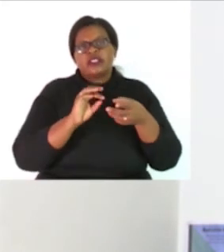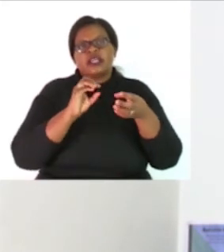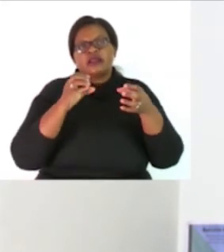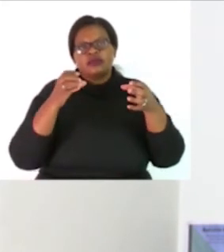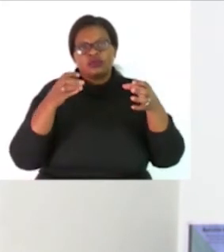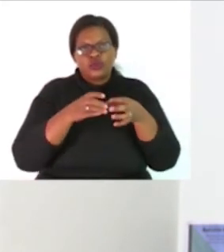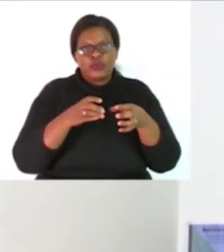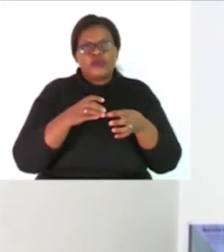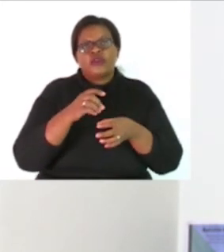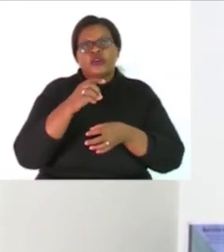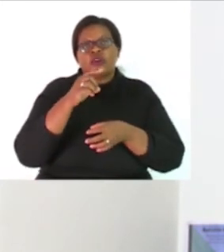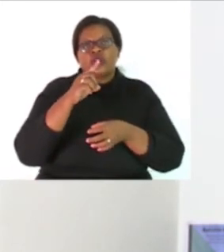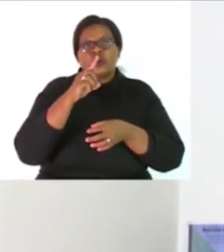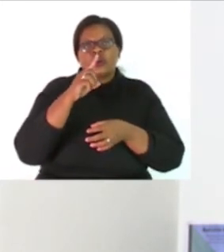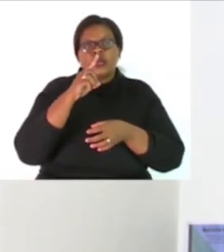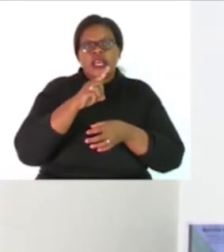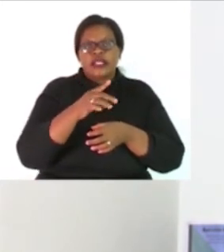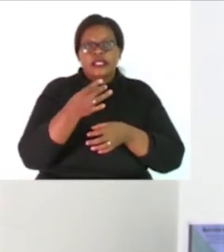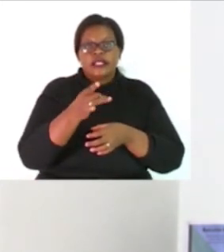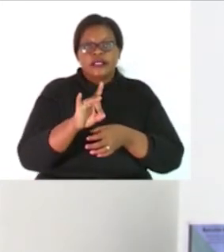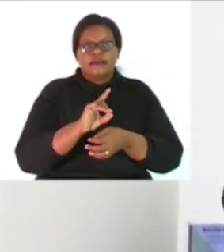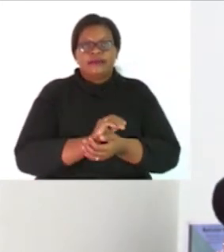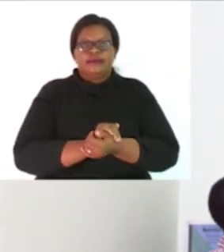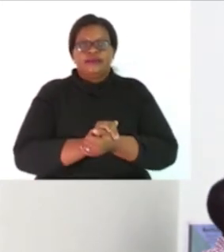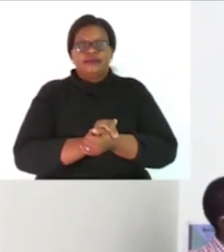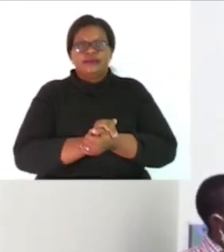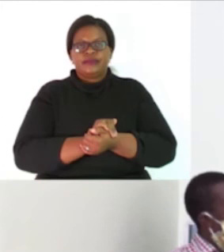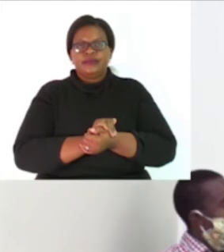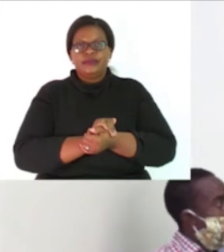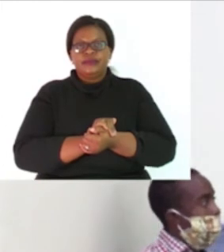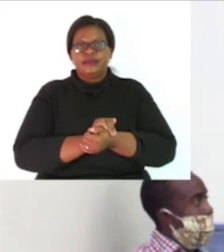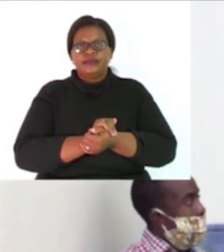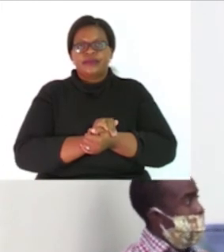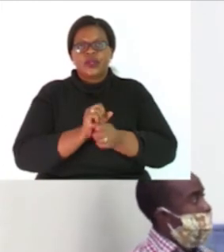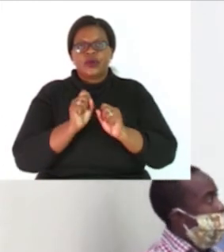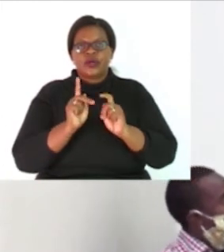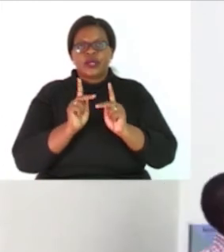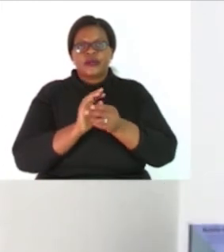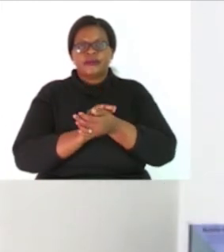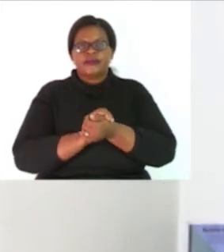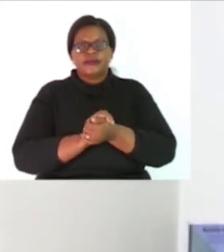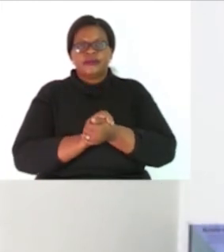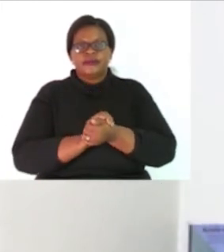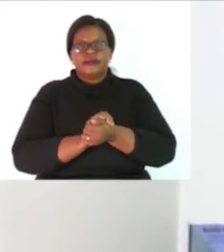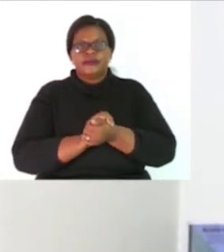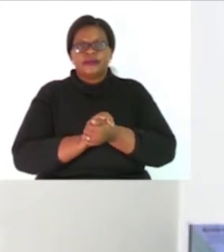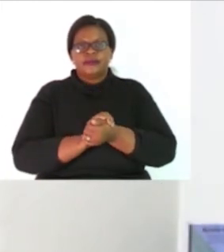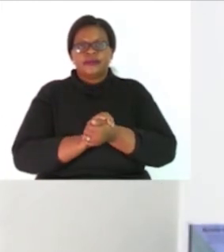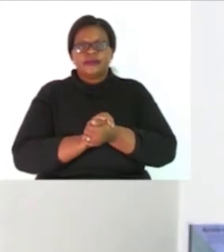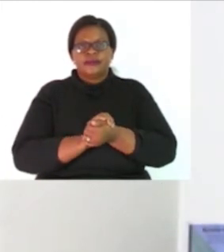of factors of 18. Okay? Now, I'm going to help me